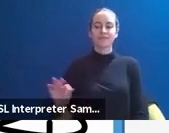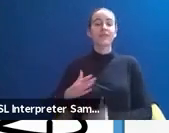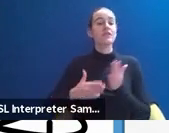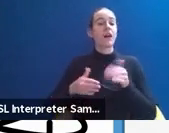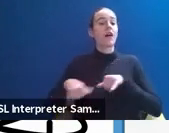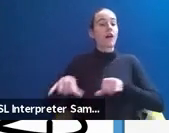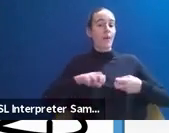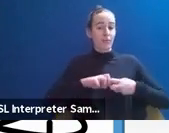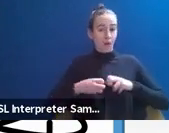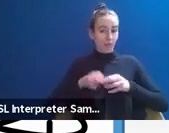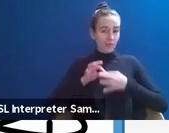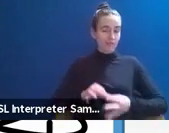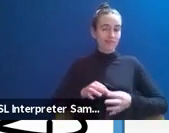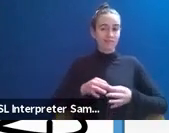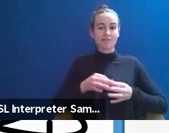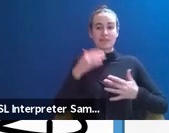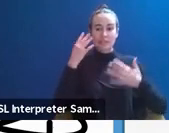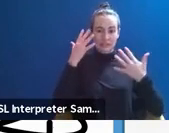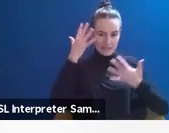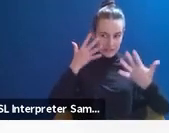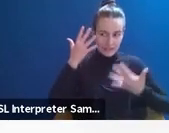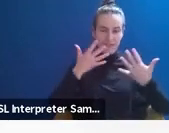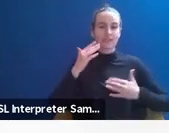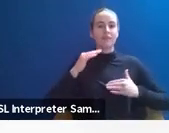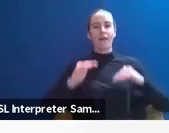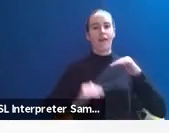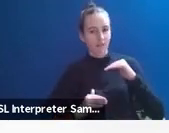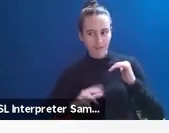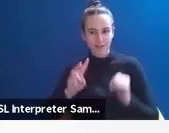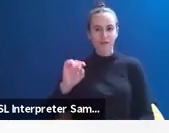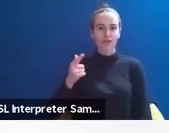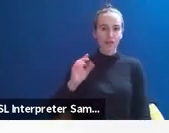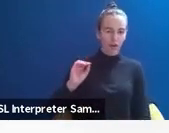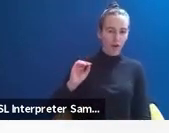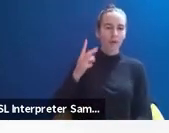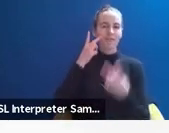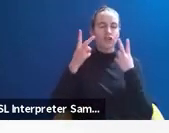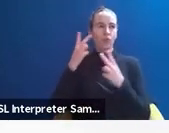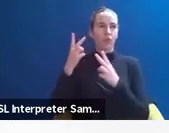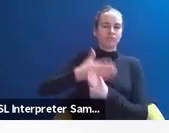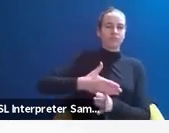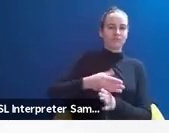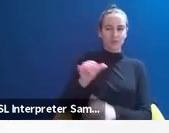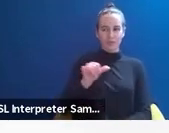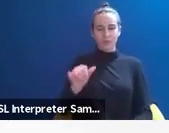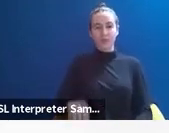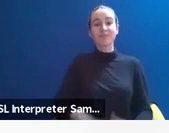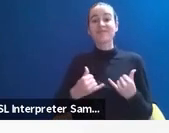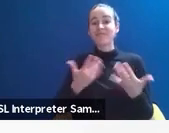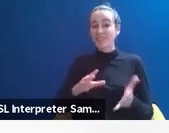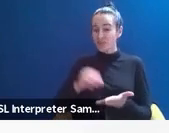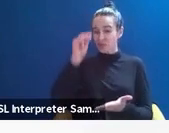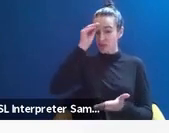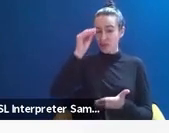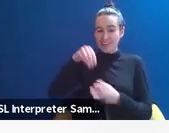dizziness, imbalance, vertigo, and visual disturbance. As we've learned today, damage to the inner ear